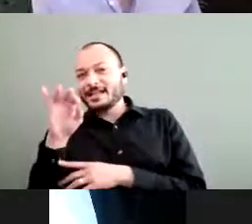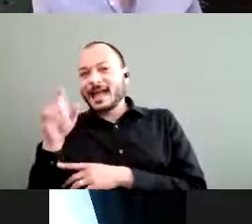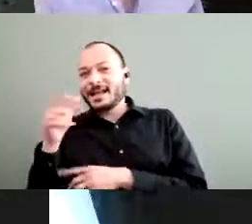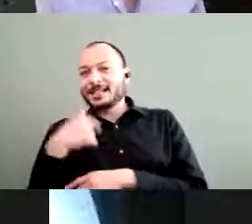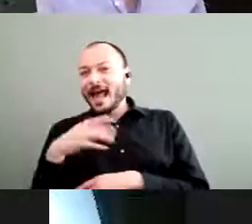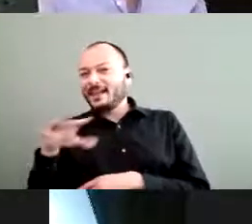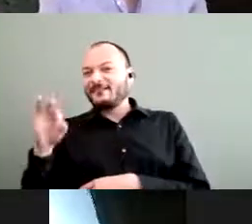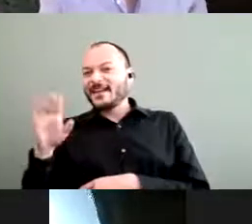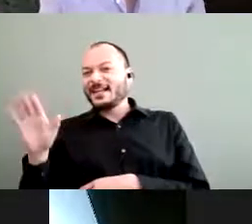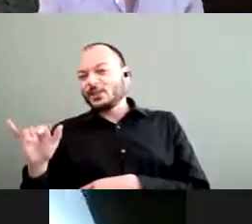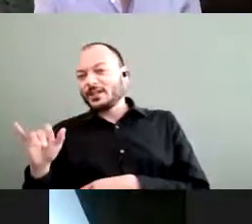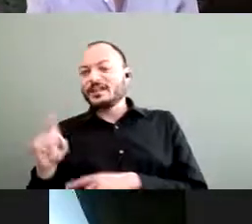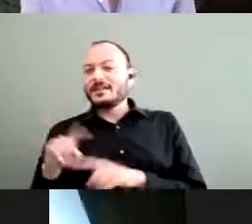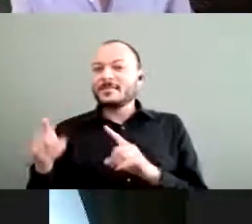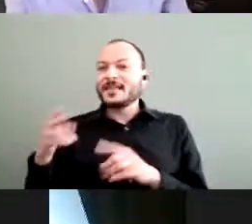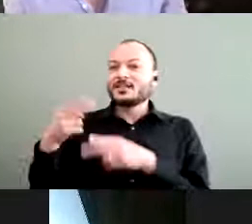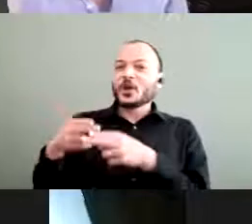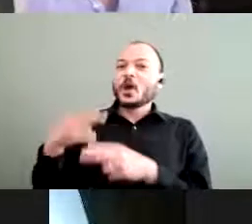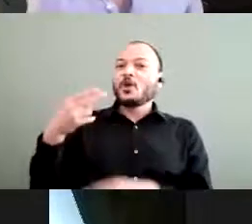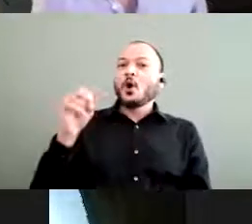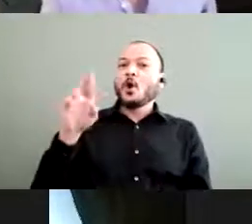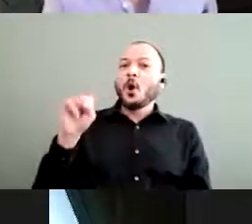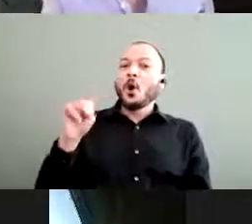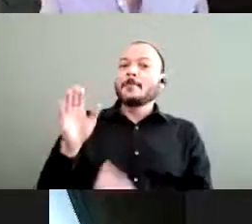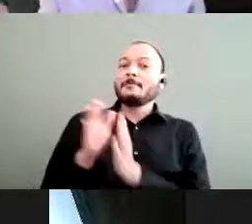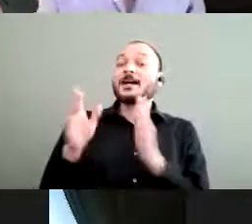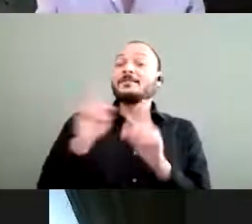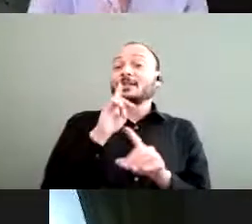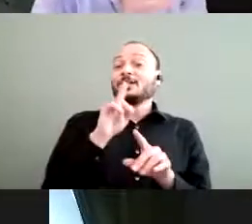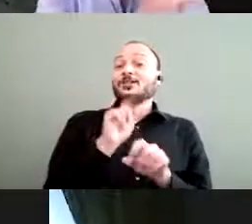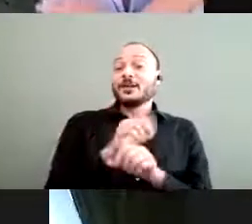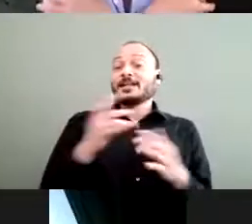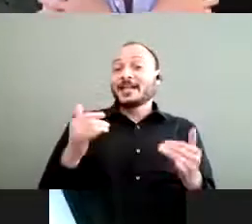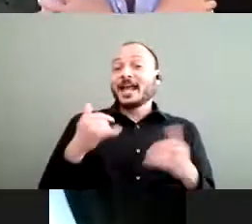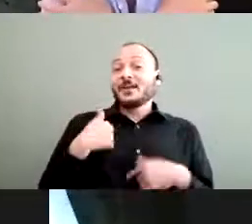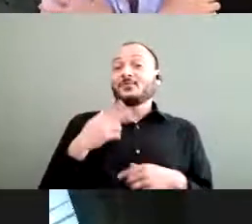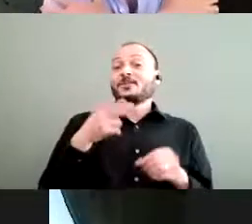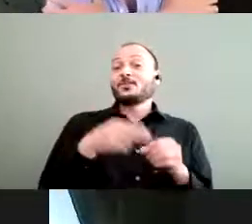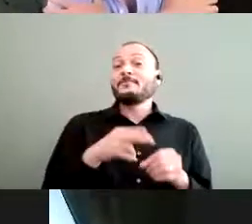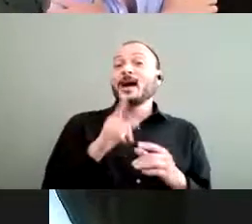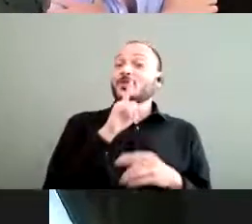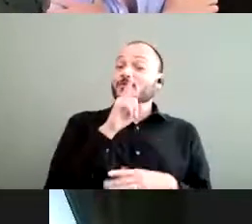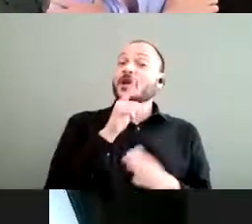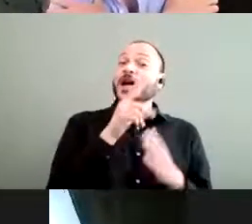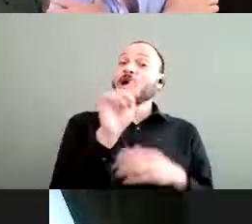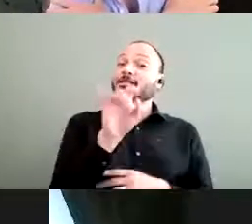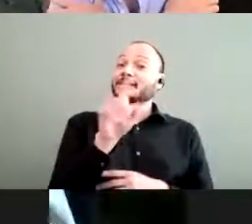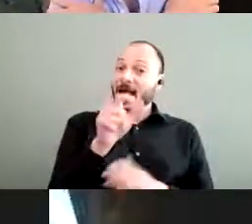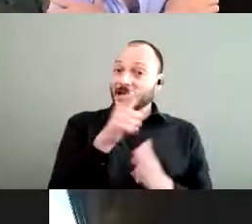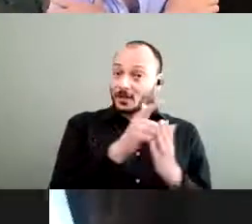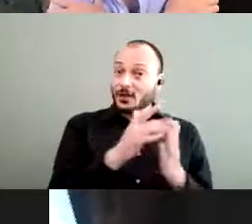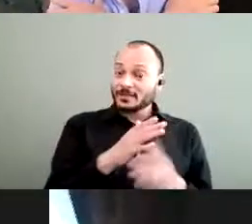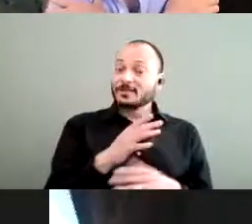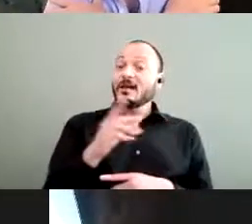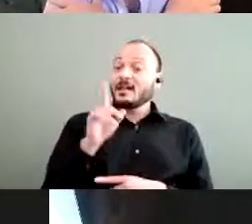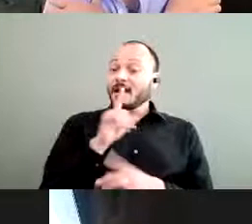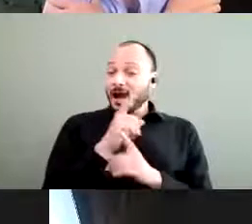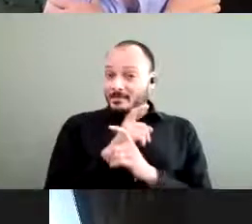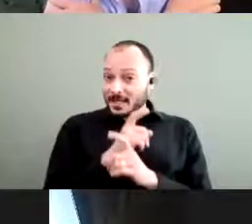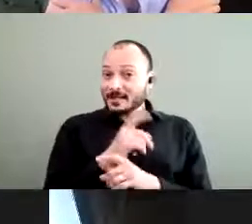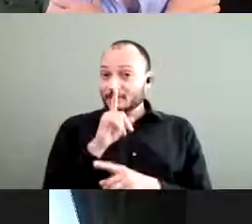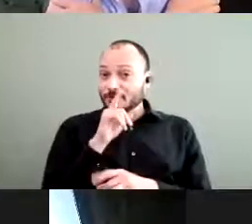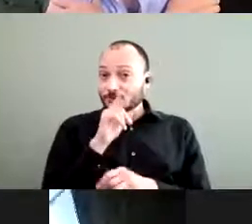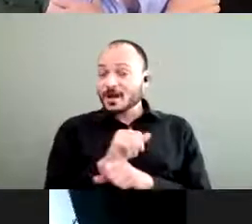today we'll be joined by real lawyers, real tax lawyers. Taxes are complicated, and the purpose of